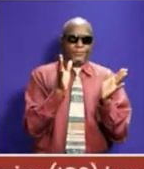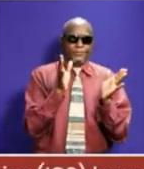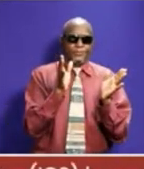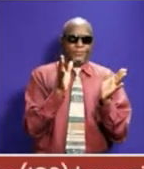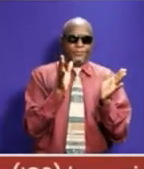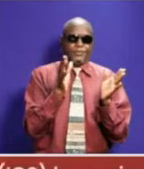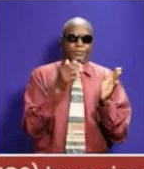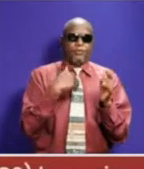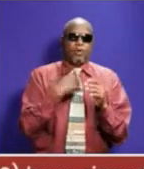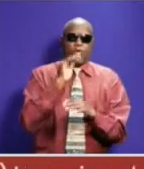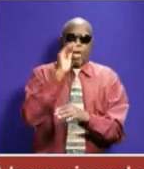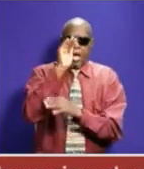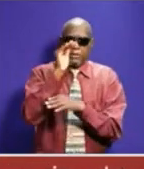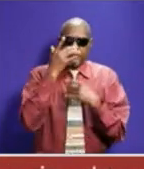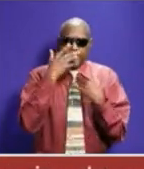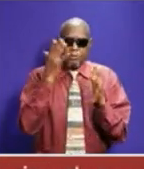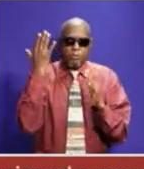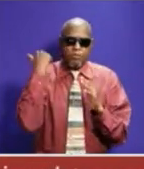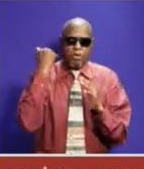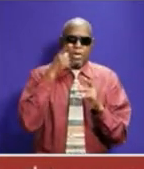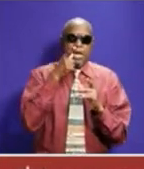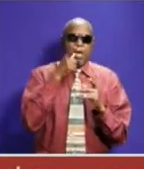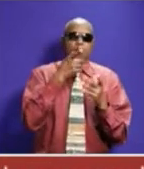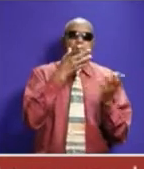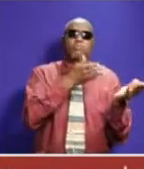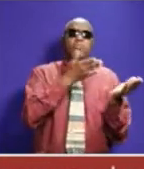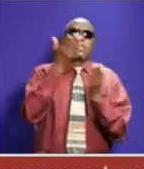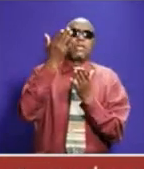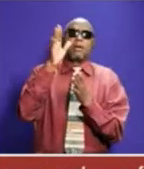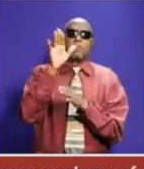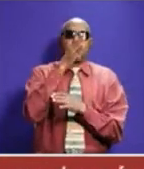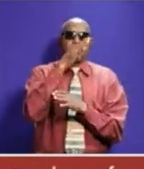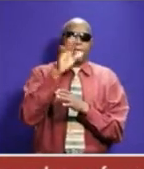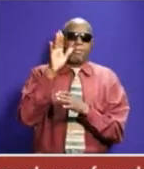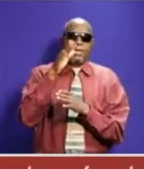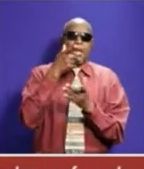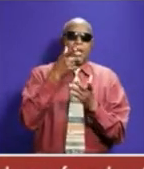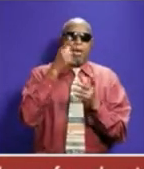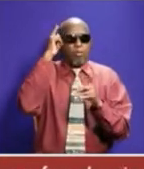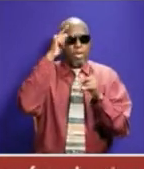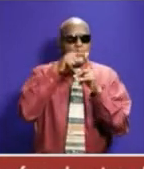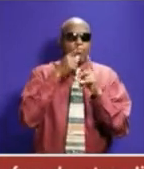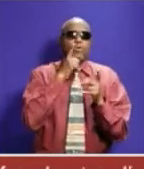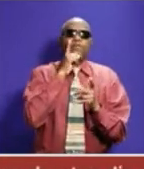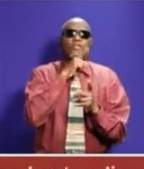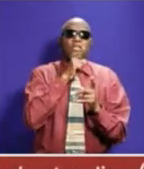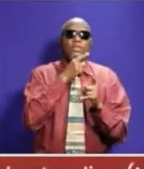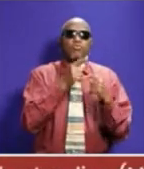Now it has gone to Parliament, and all intent and purpose show like they want to finish the process